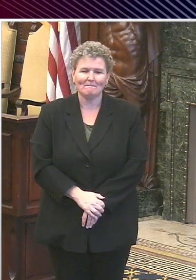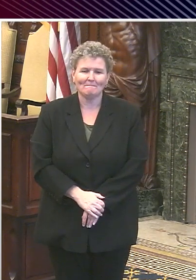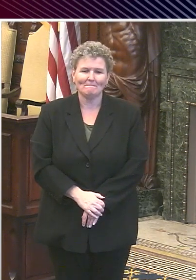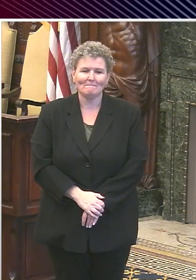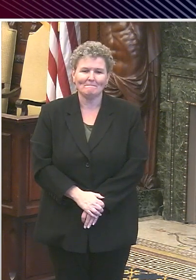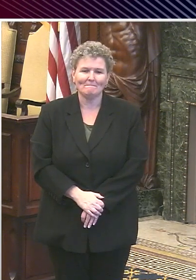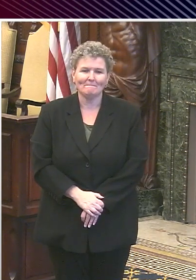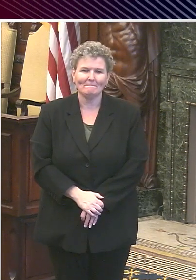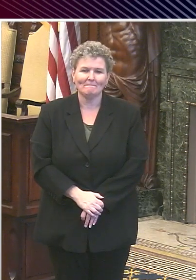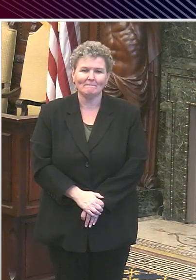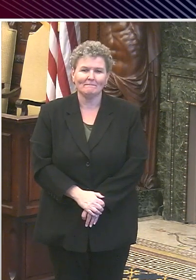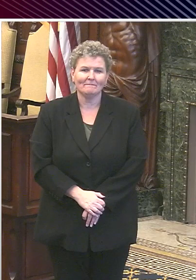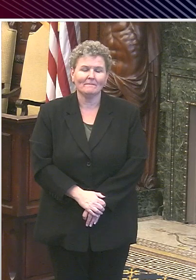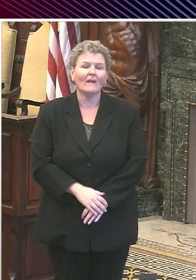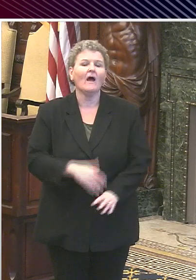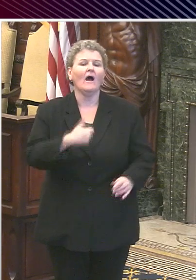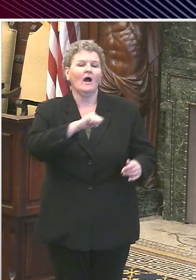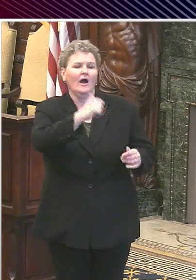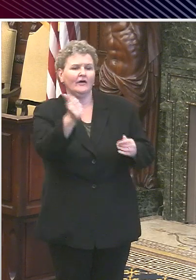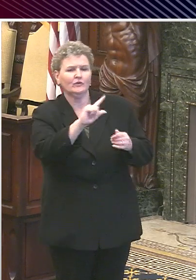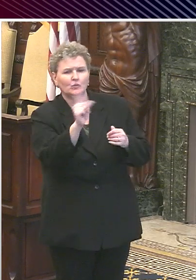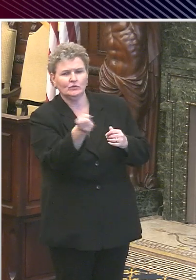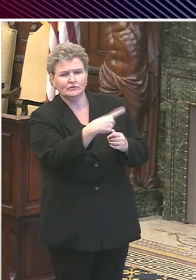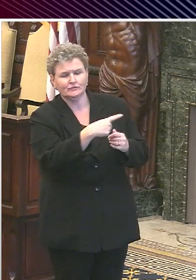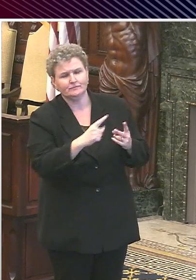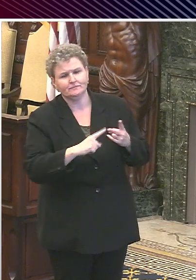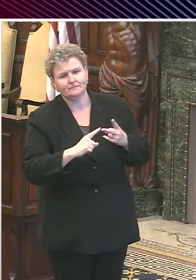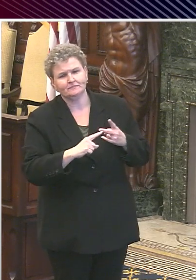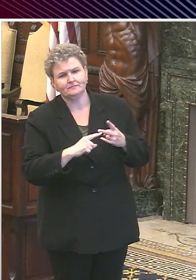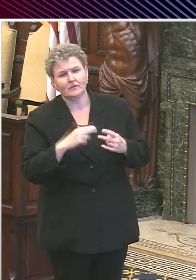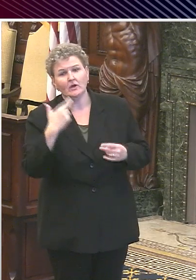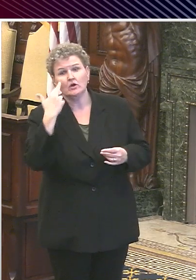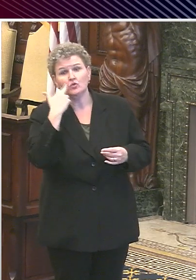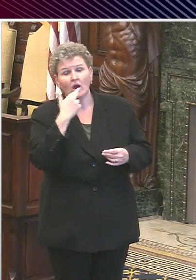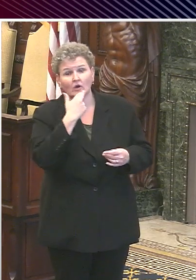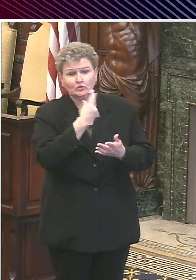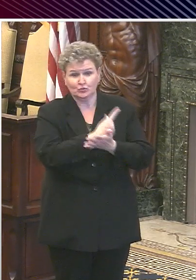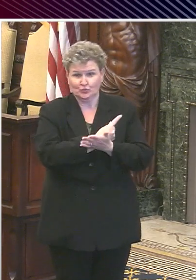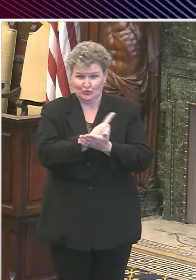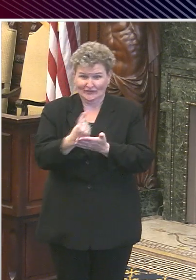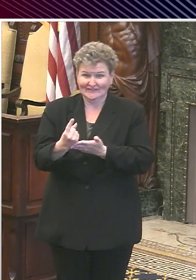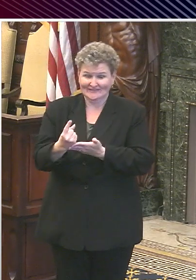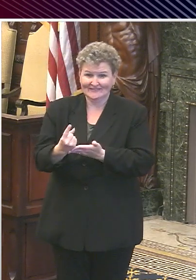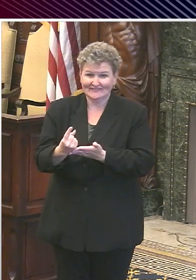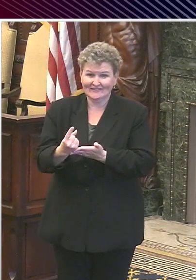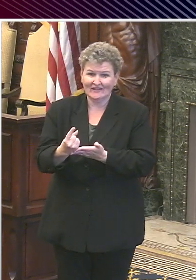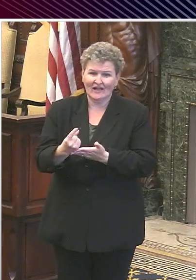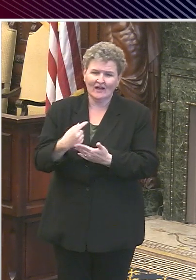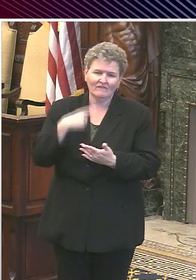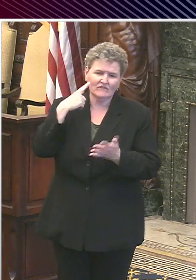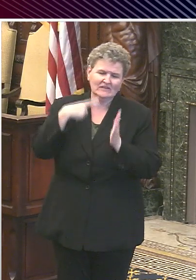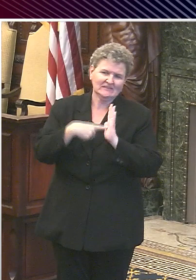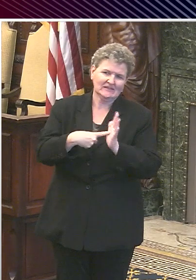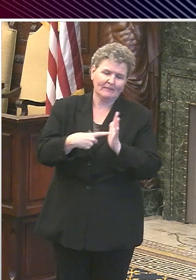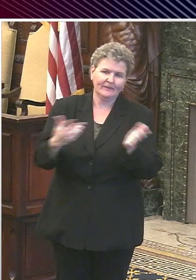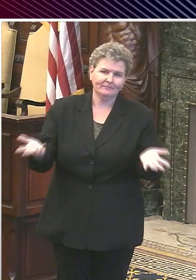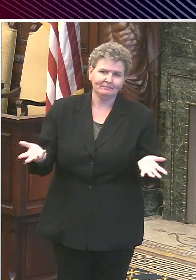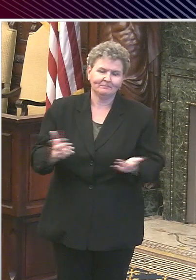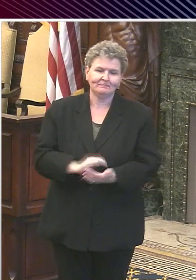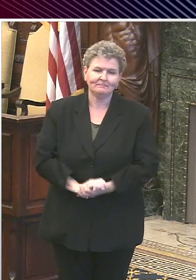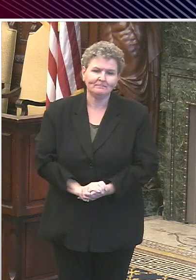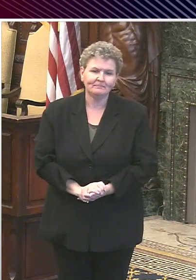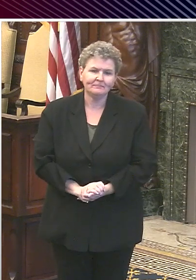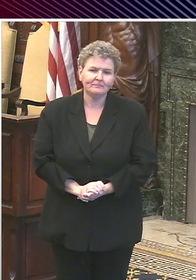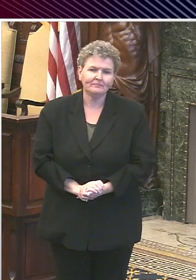when it comes to things like Restaurant Week, is there like because it's such a bigger event over